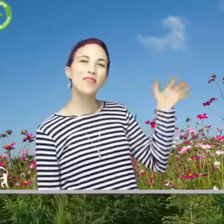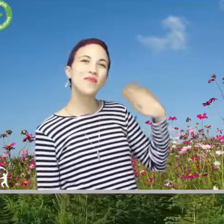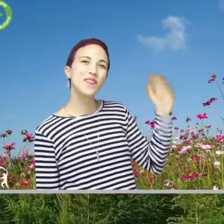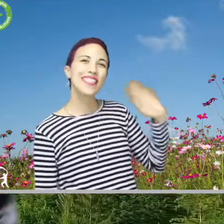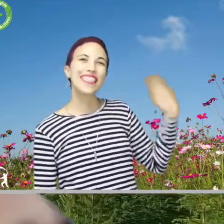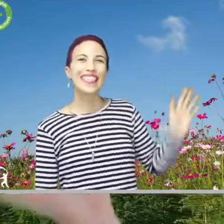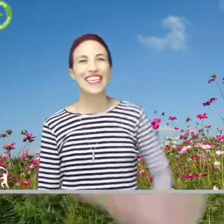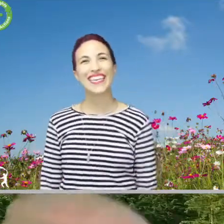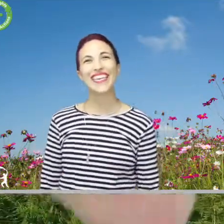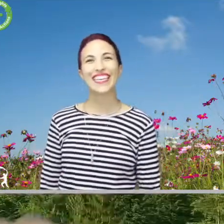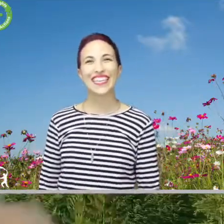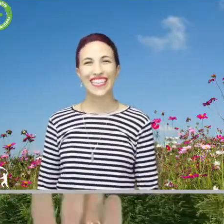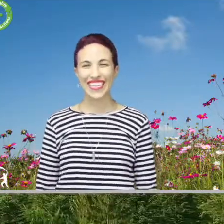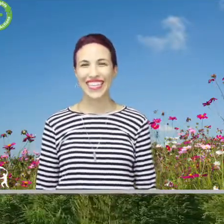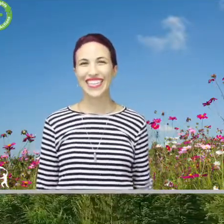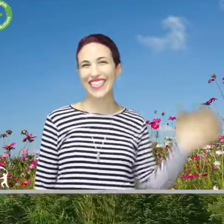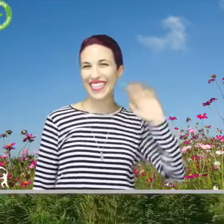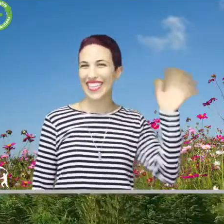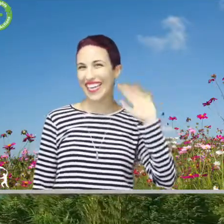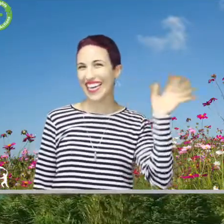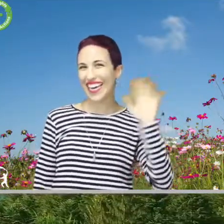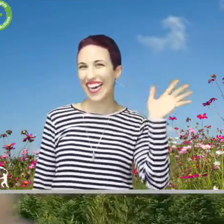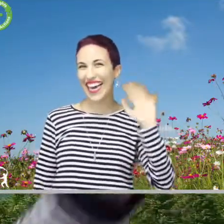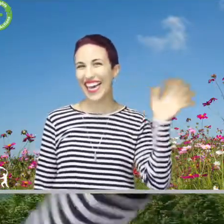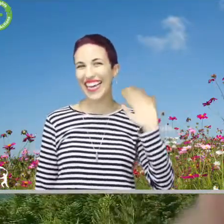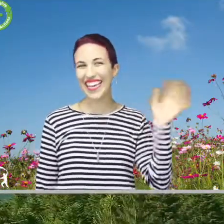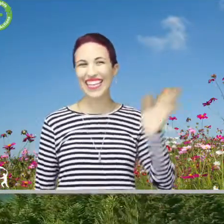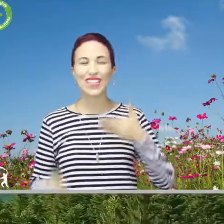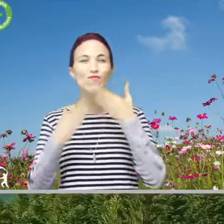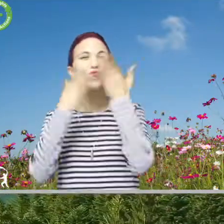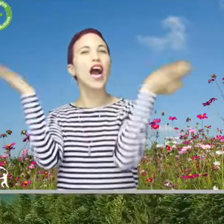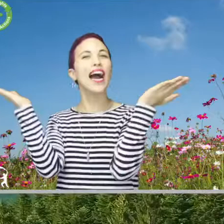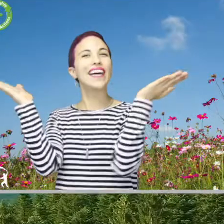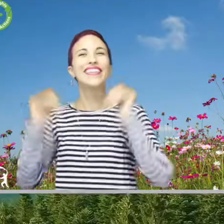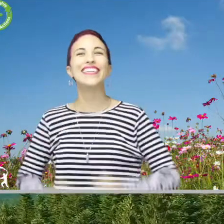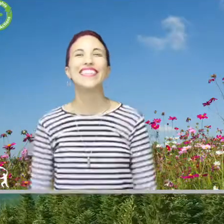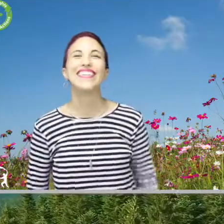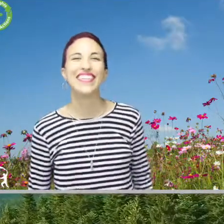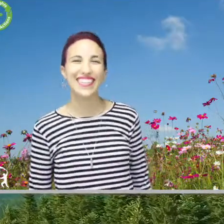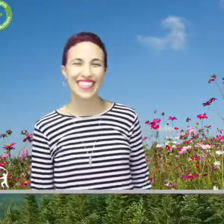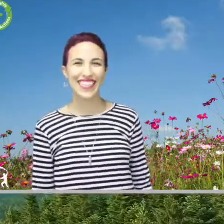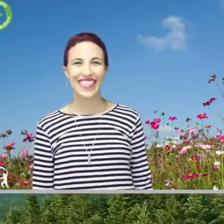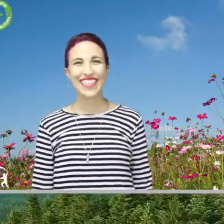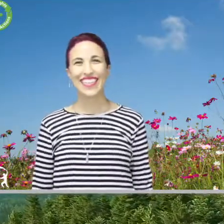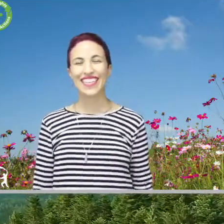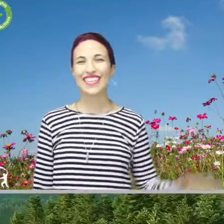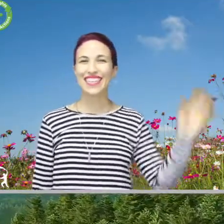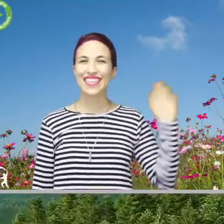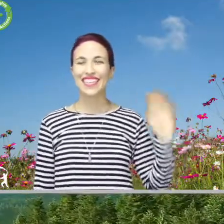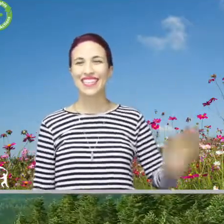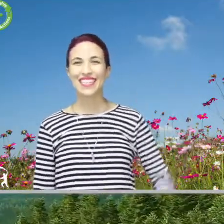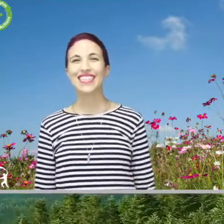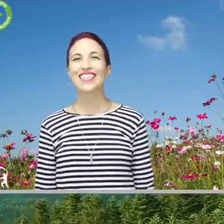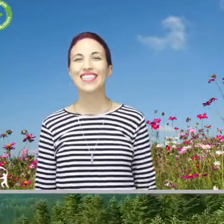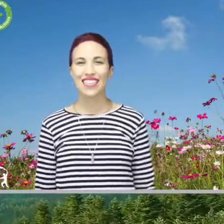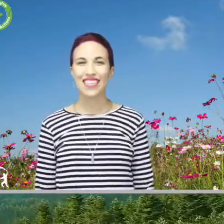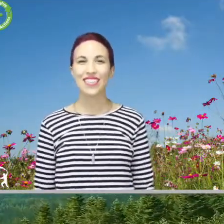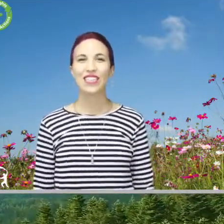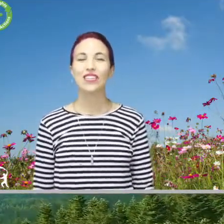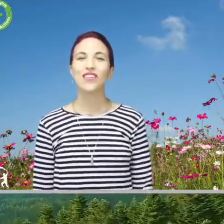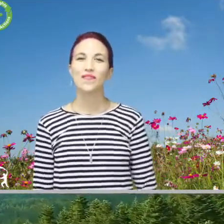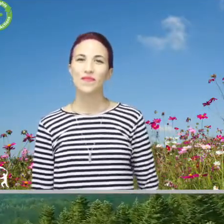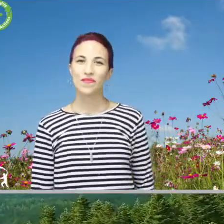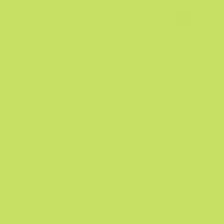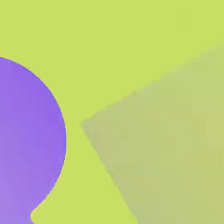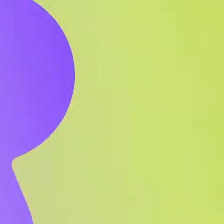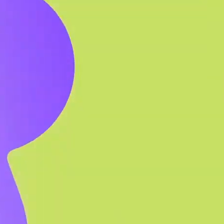Shayma. Hi, Miss Shayma! Mwah! Good morning! Mrs. Hot and Miss Shayma are here to join you for